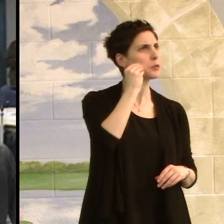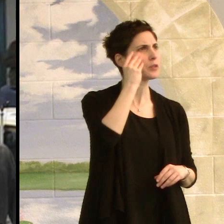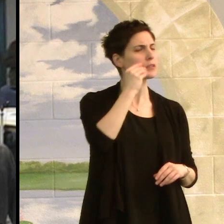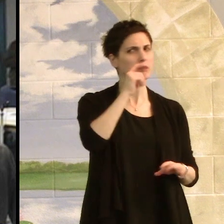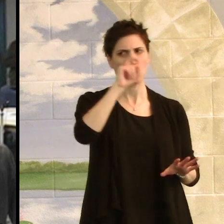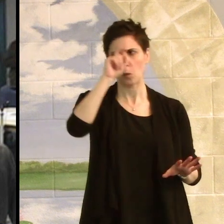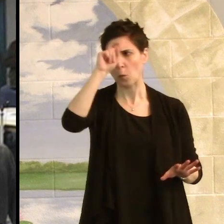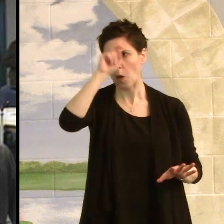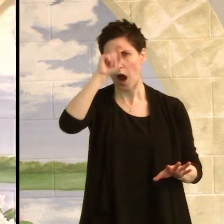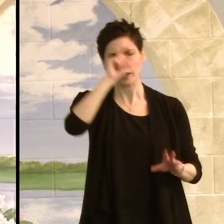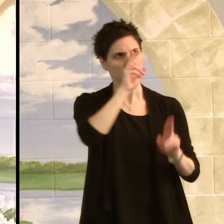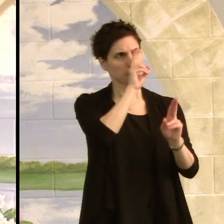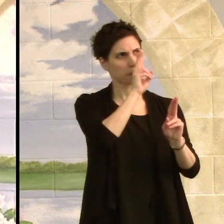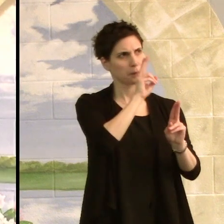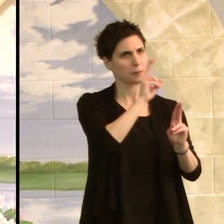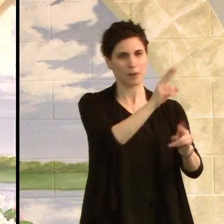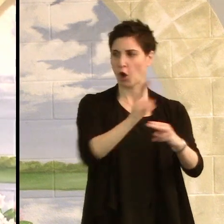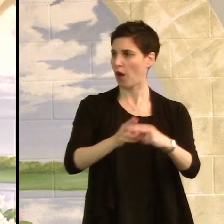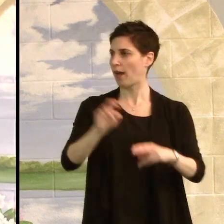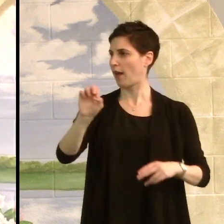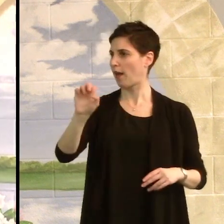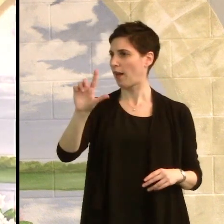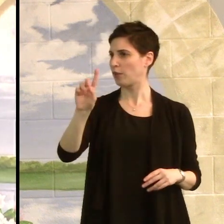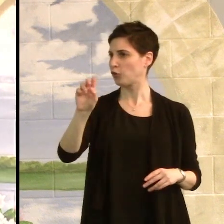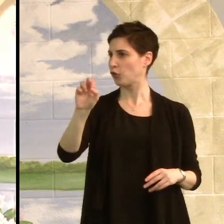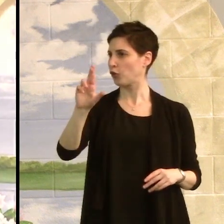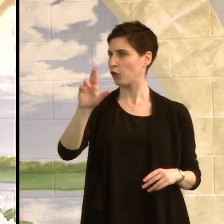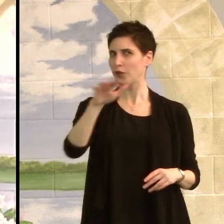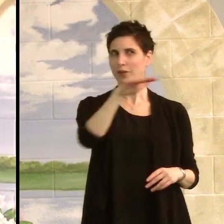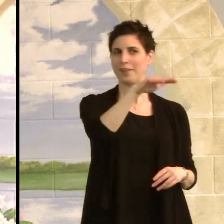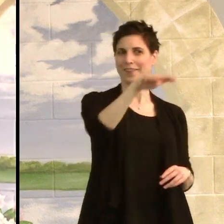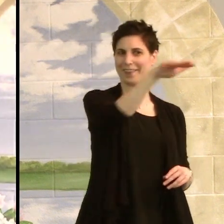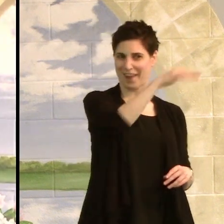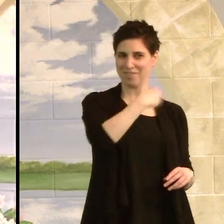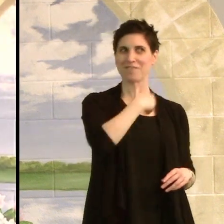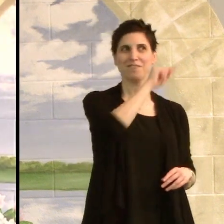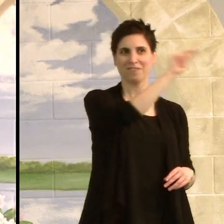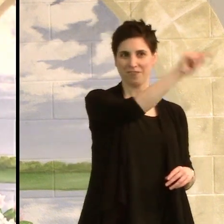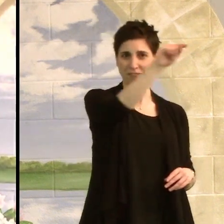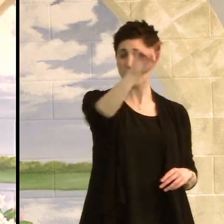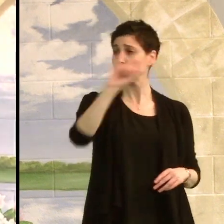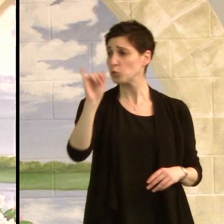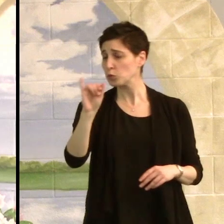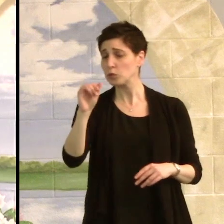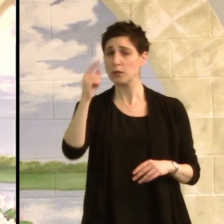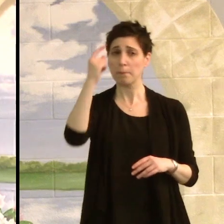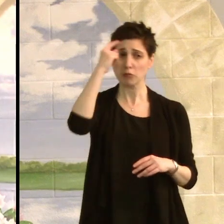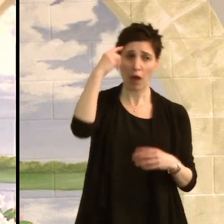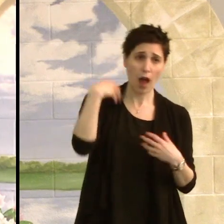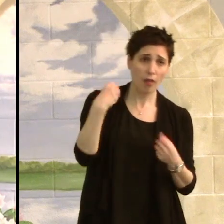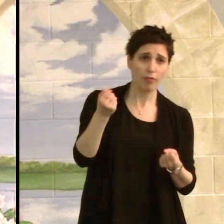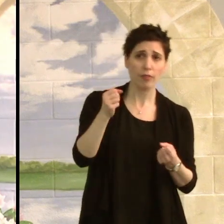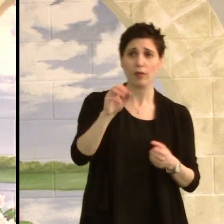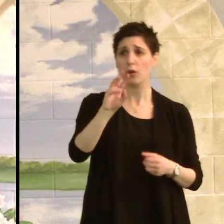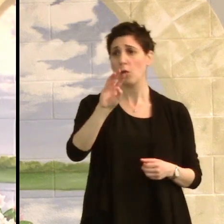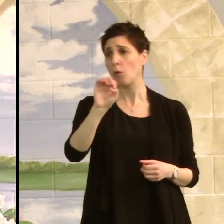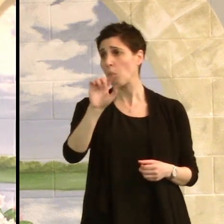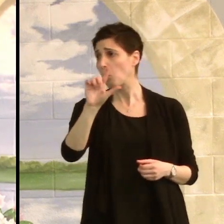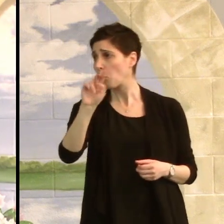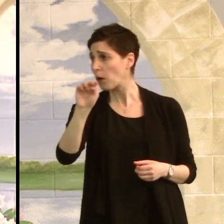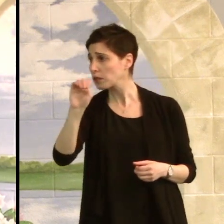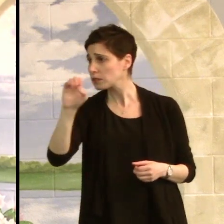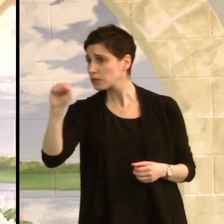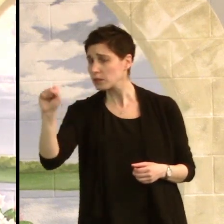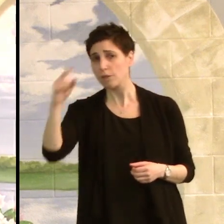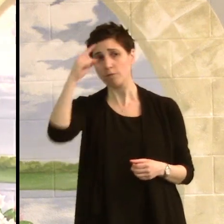wisdom. I offered some ideas about mental health and wellness for deaf seniors, and I stressed